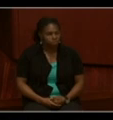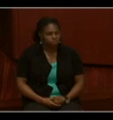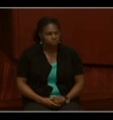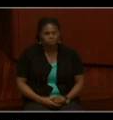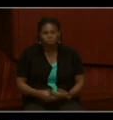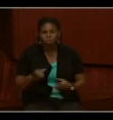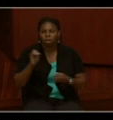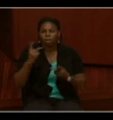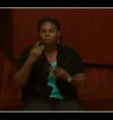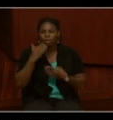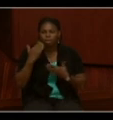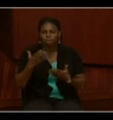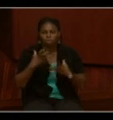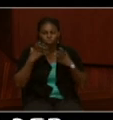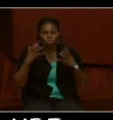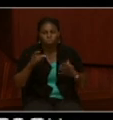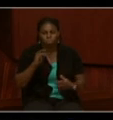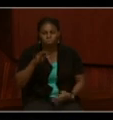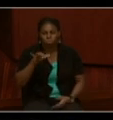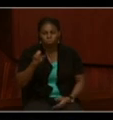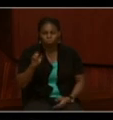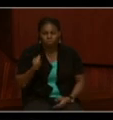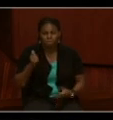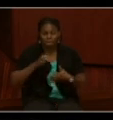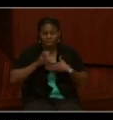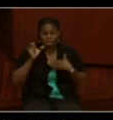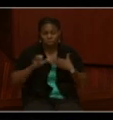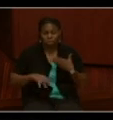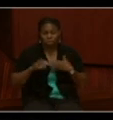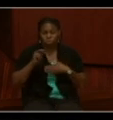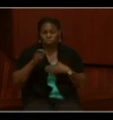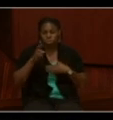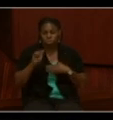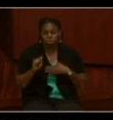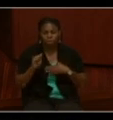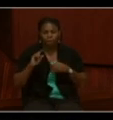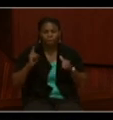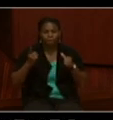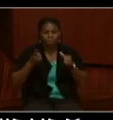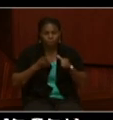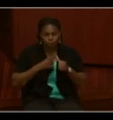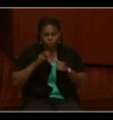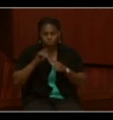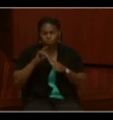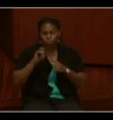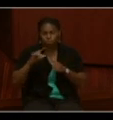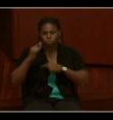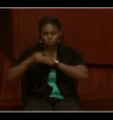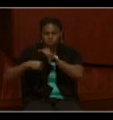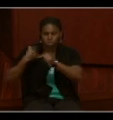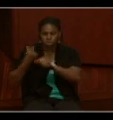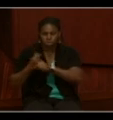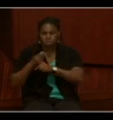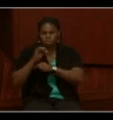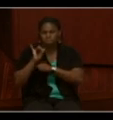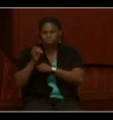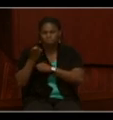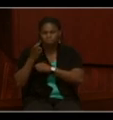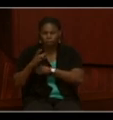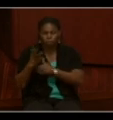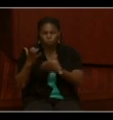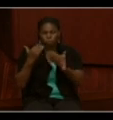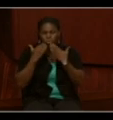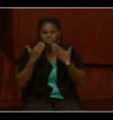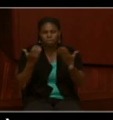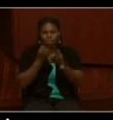Okay, thank you so much, Marisa. This concludes the National Archives' first virtual genealogy fair. We want to